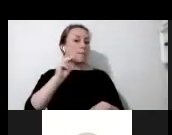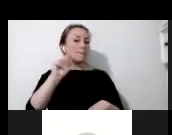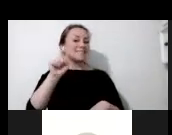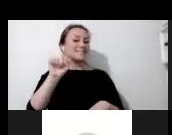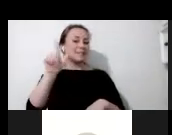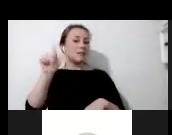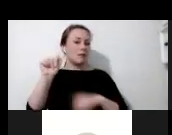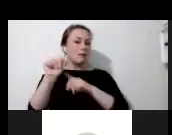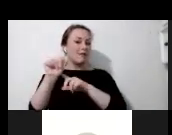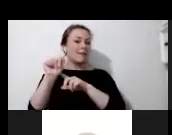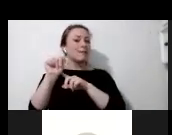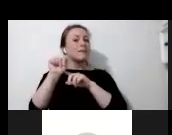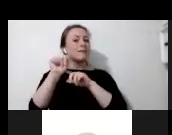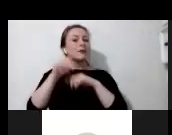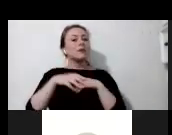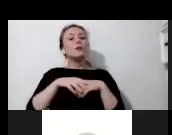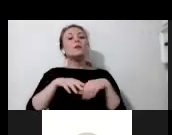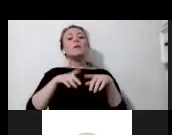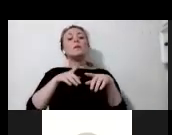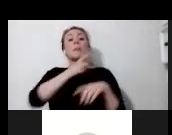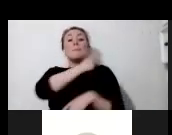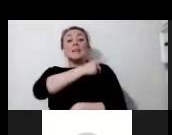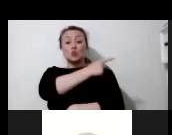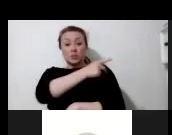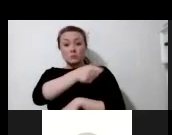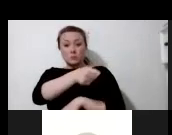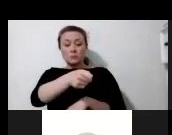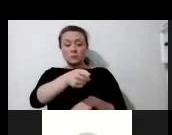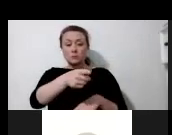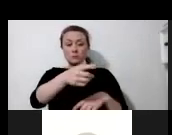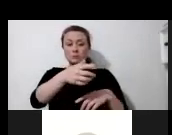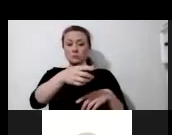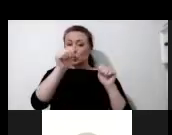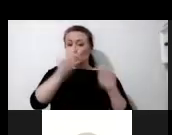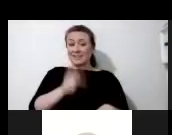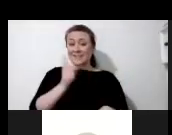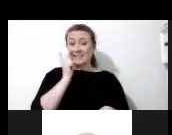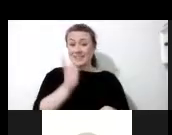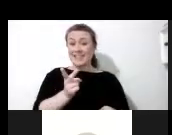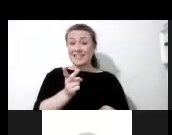And the patient afterwards, you can see, that there is a wide,